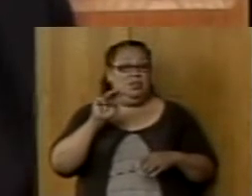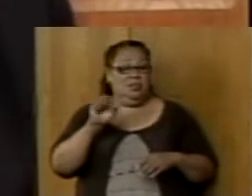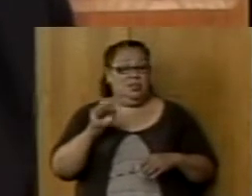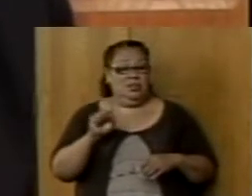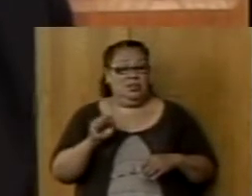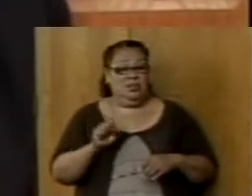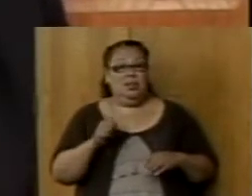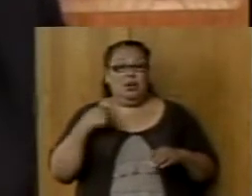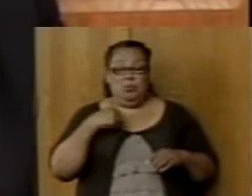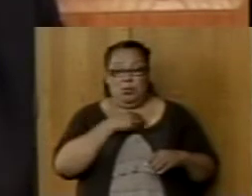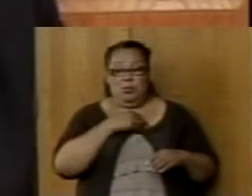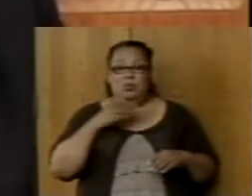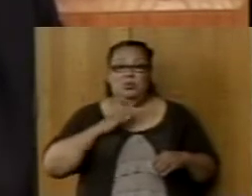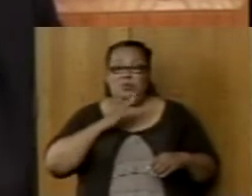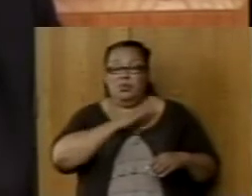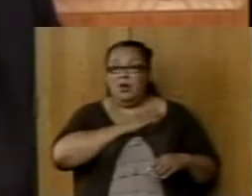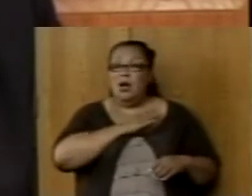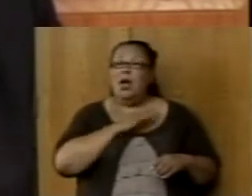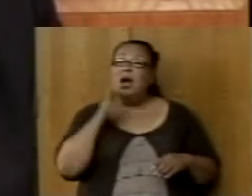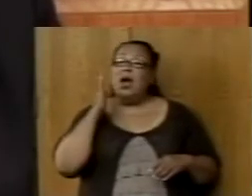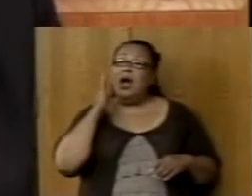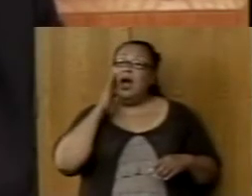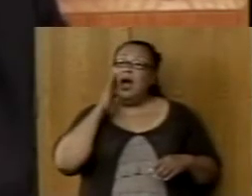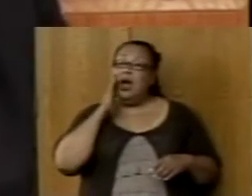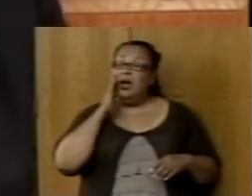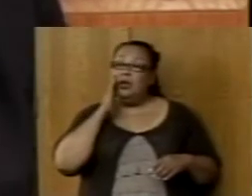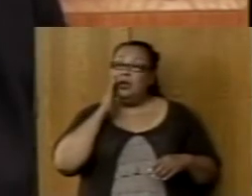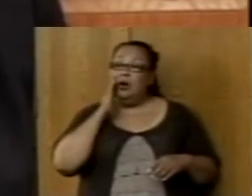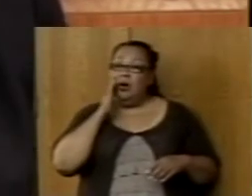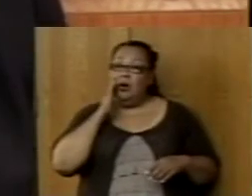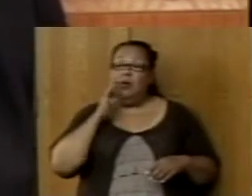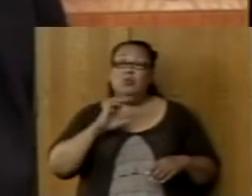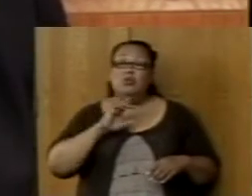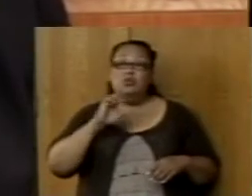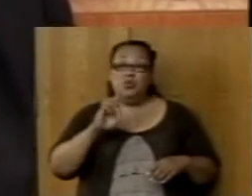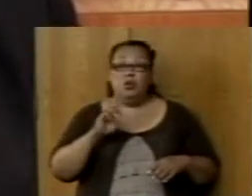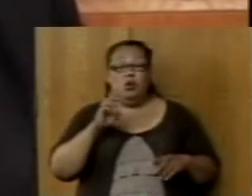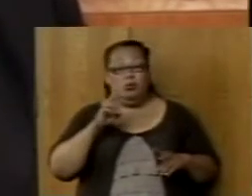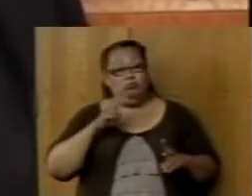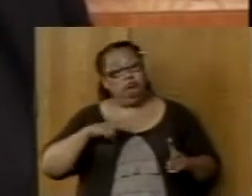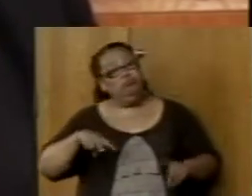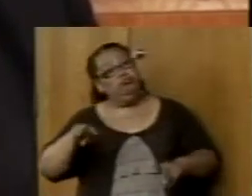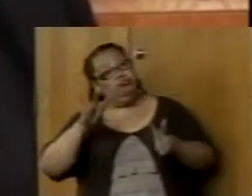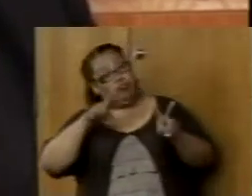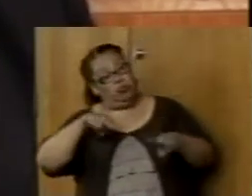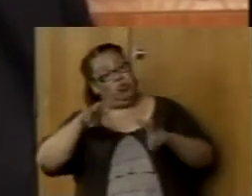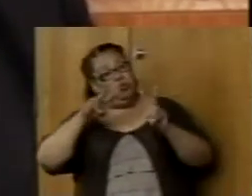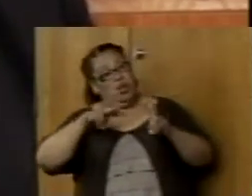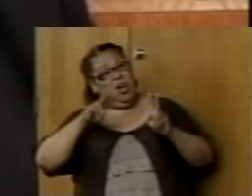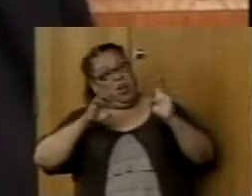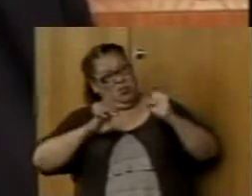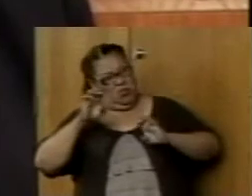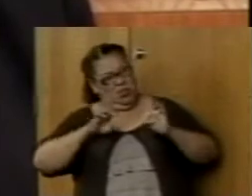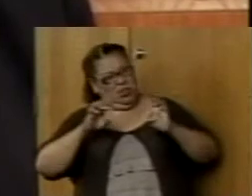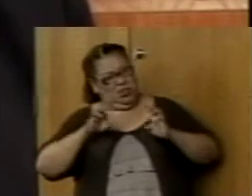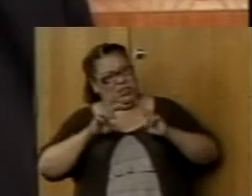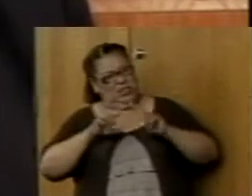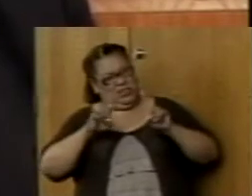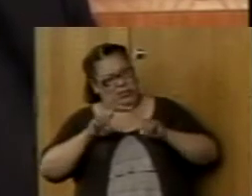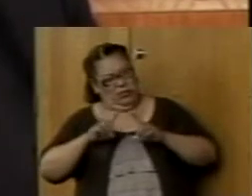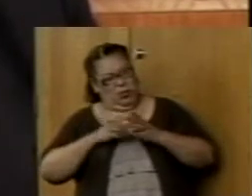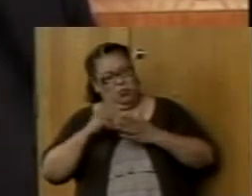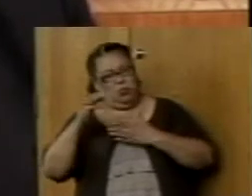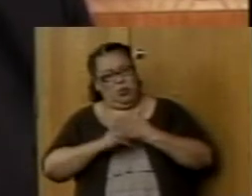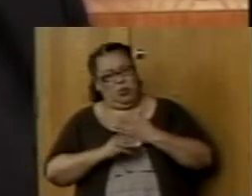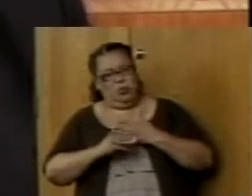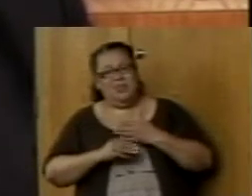Dr. Escuedo, members of the board. I know that we are definitely right now looking at how we're evaluating different programs throughout the district.